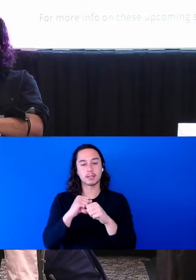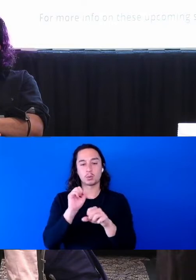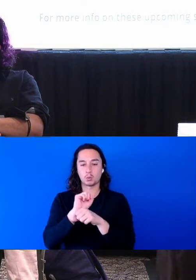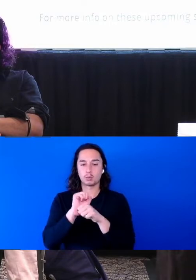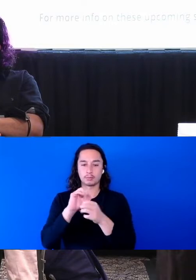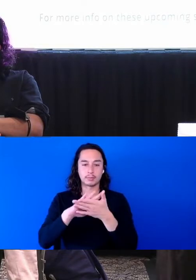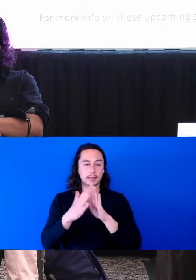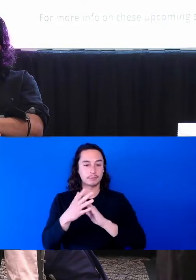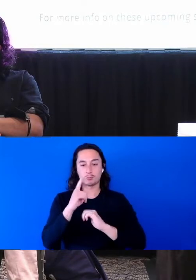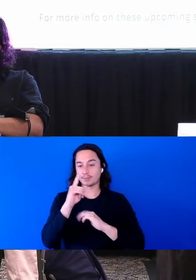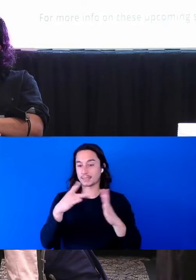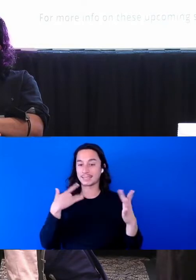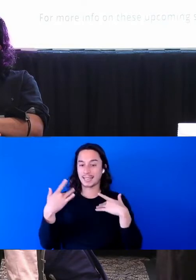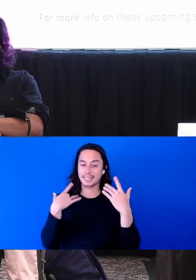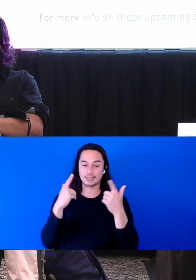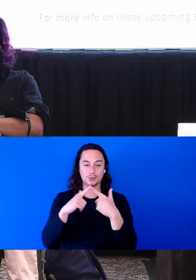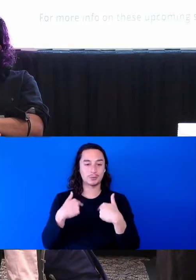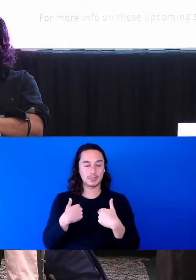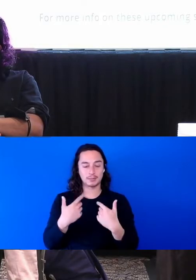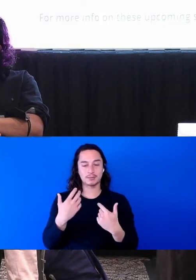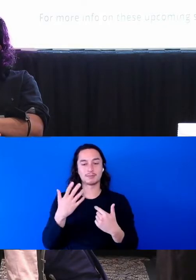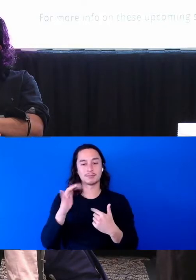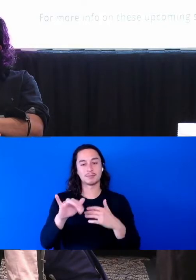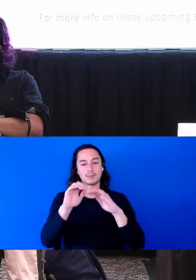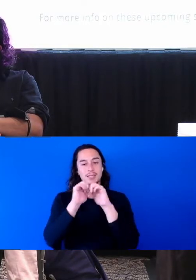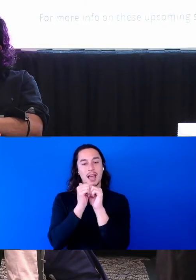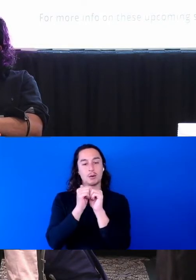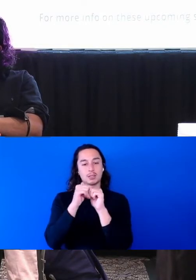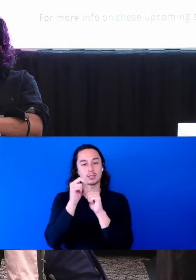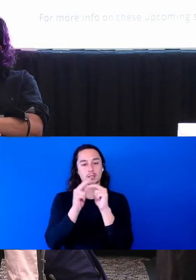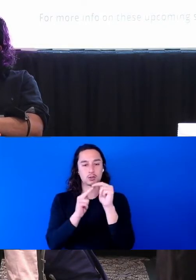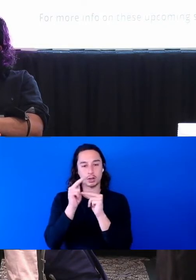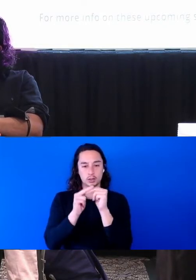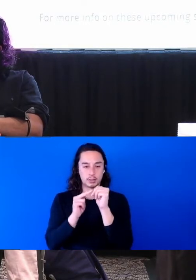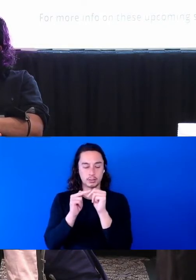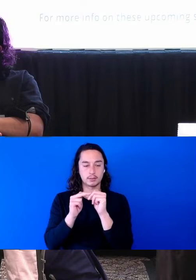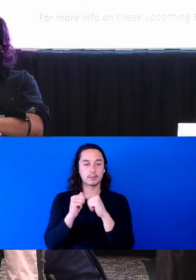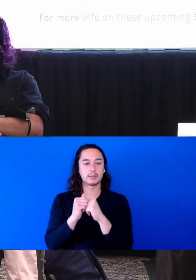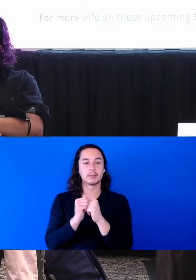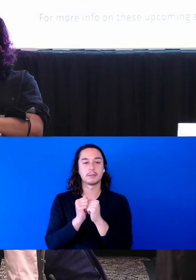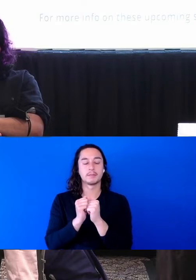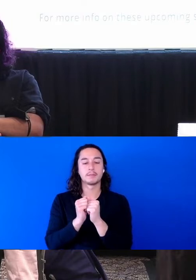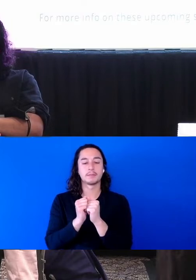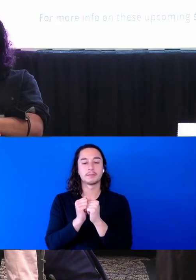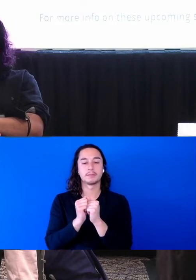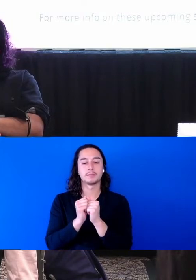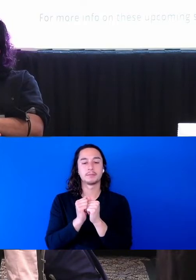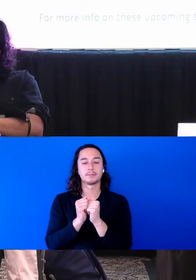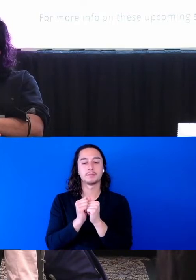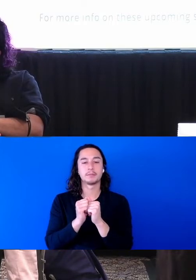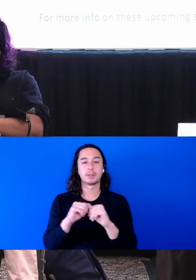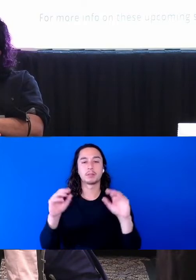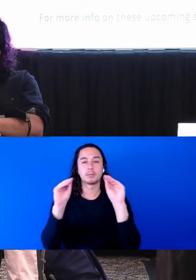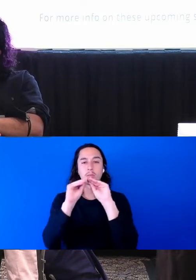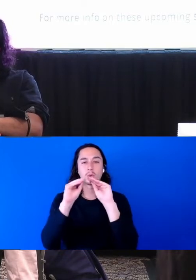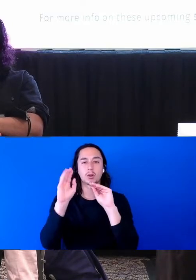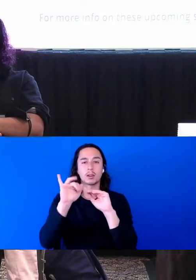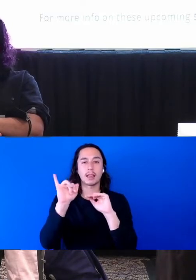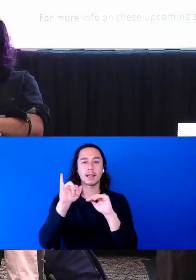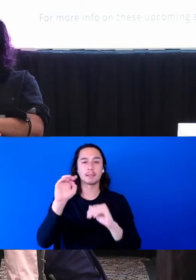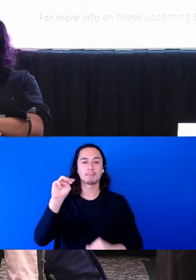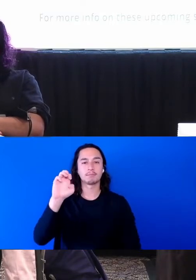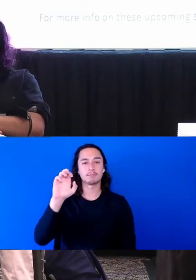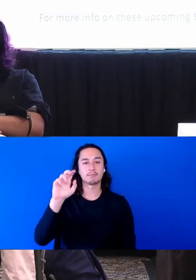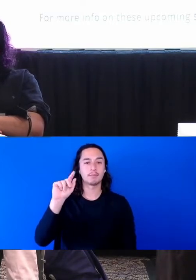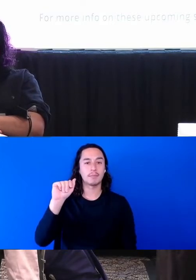That's like the way it's constructed. And then on a kind of like more kind of maybe metaphysical level,